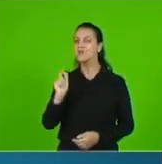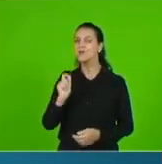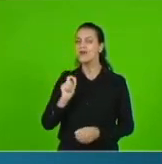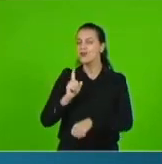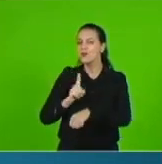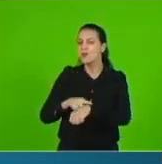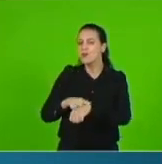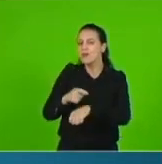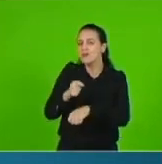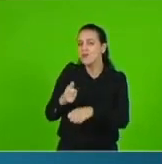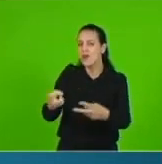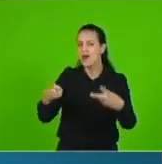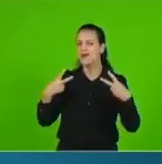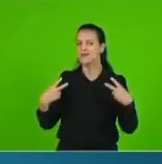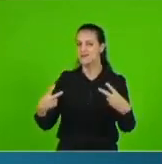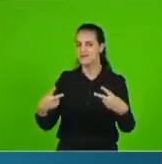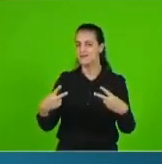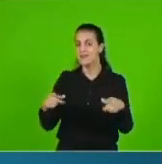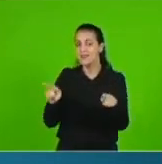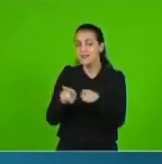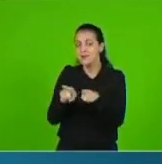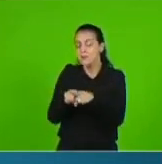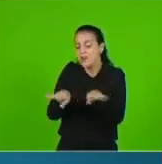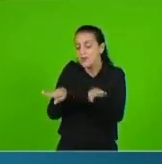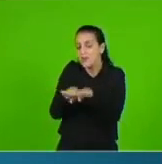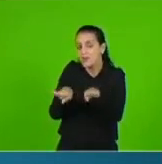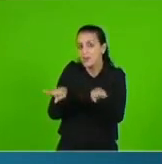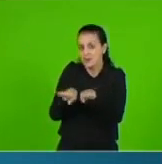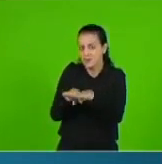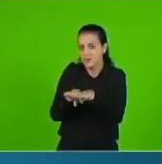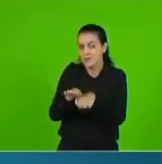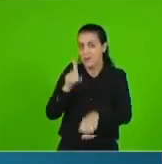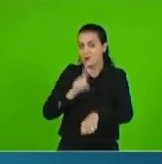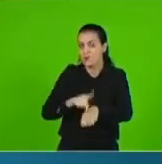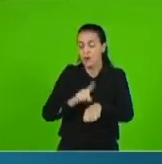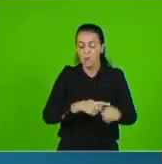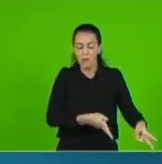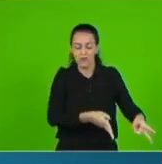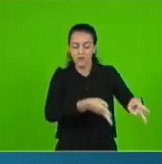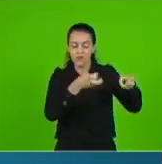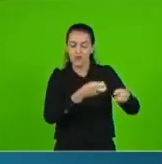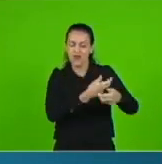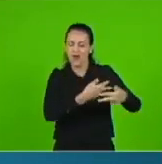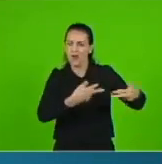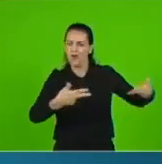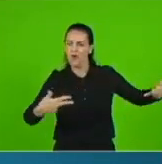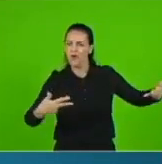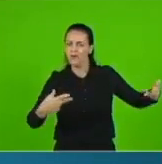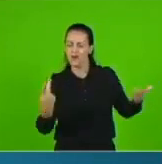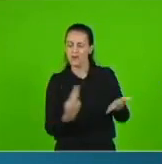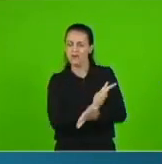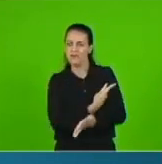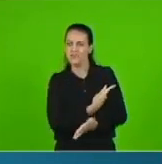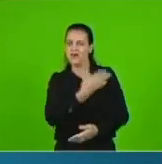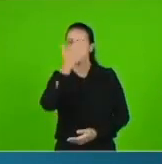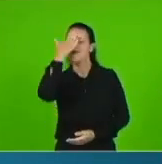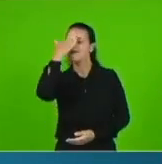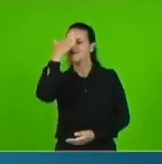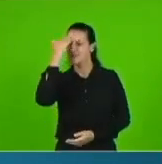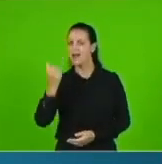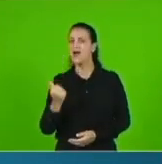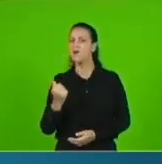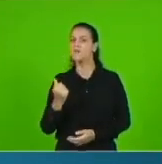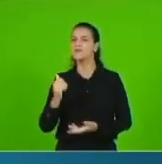near. So you also, when you see all these things, know that it is